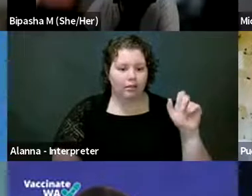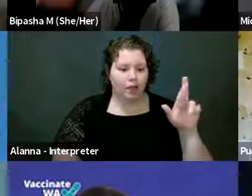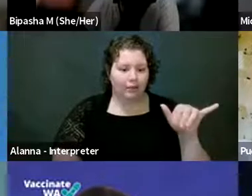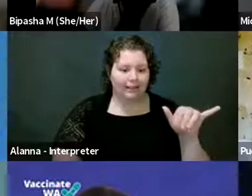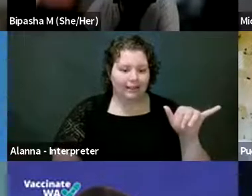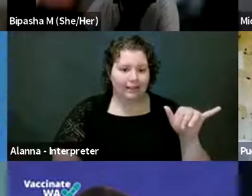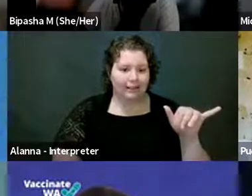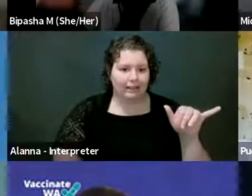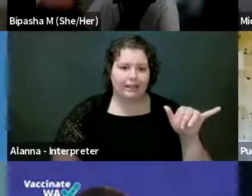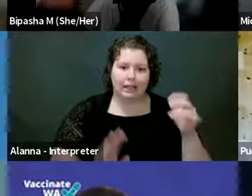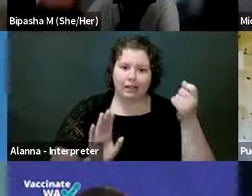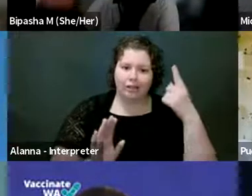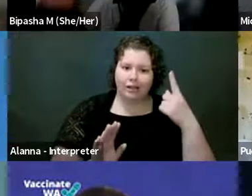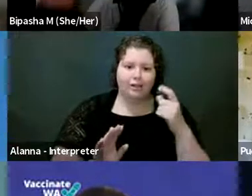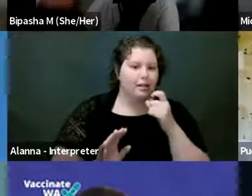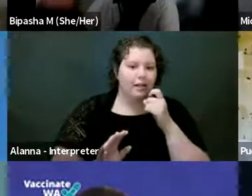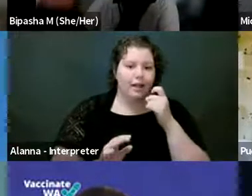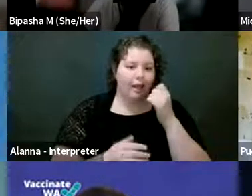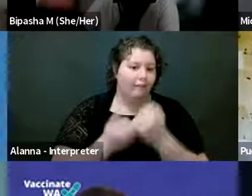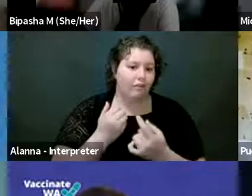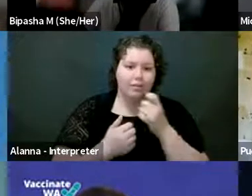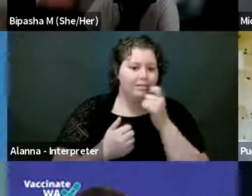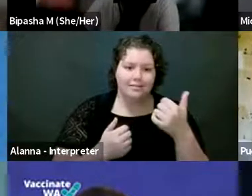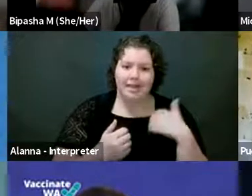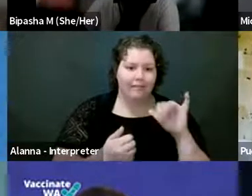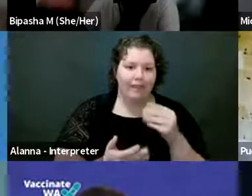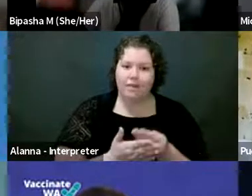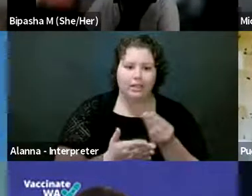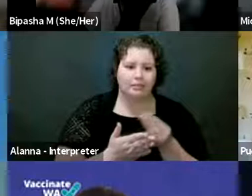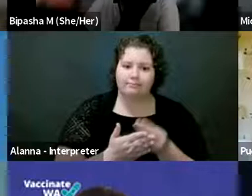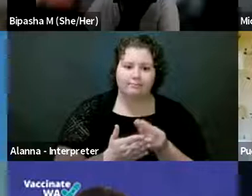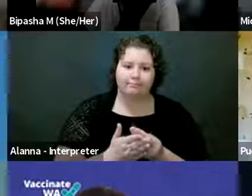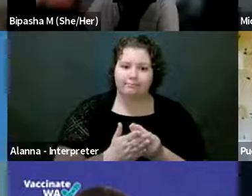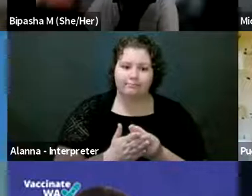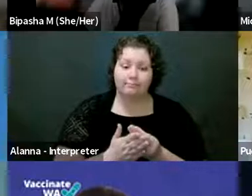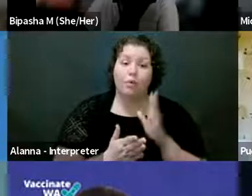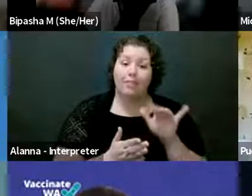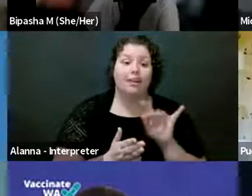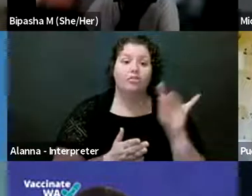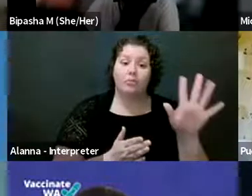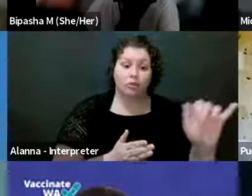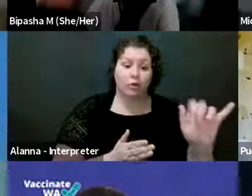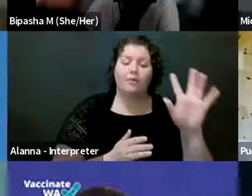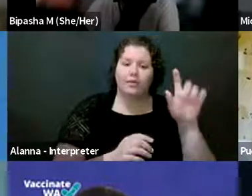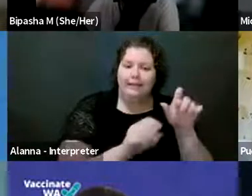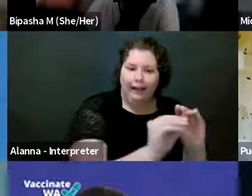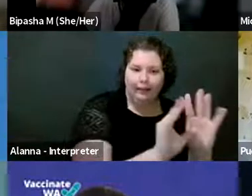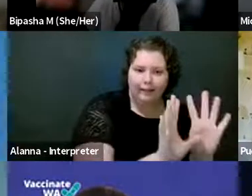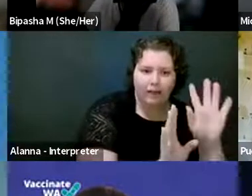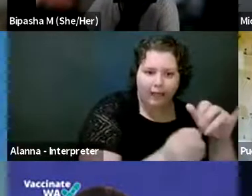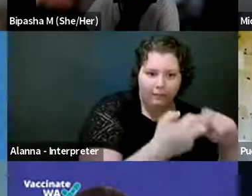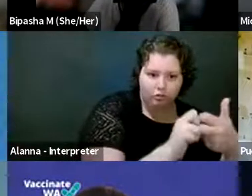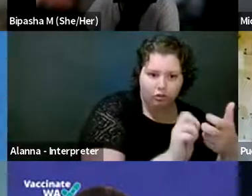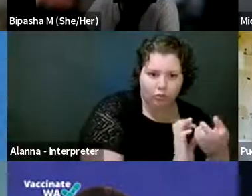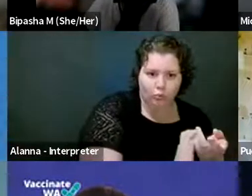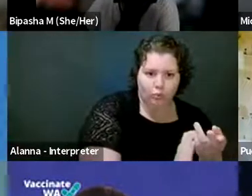available funding for all people right now, and that's what contributes. And so that needs to be clarified of what that issue